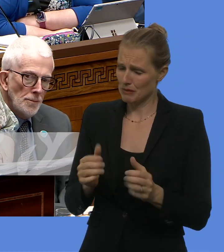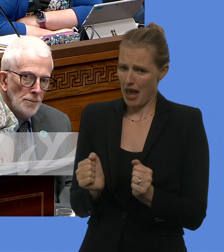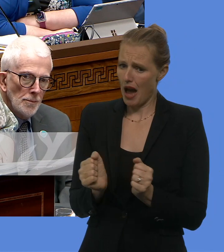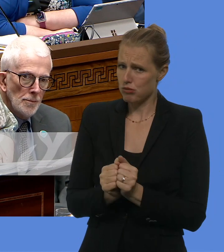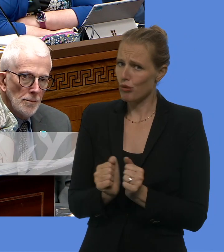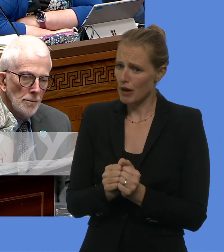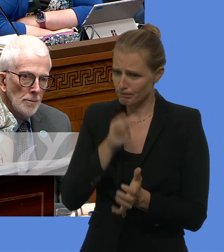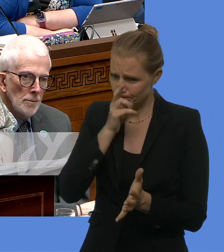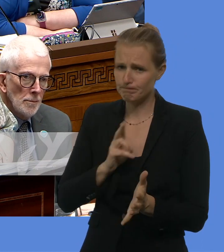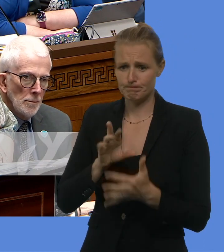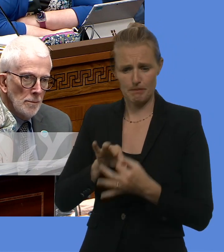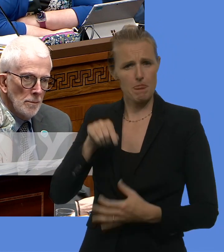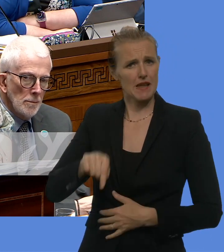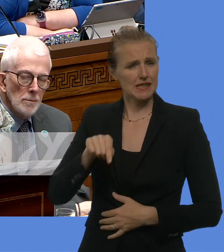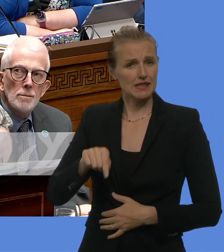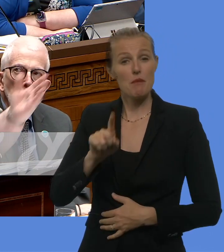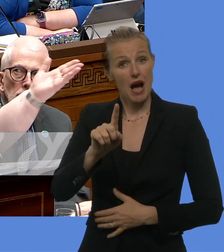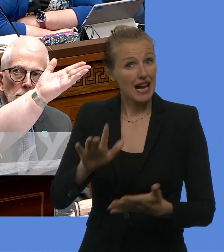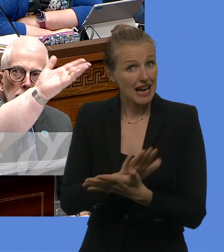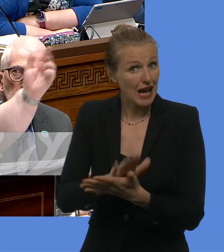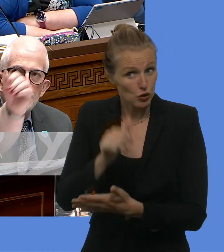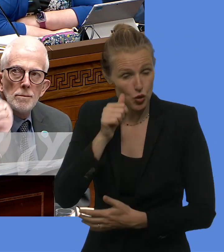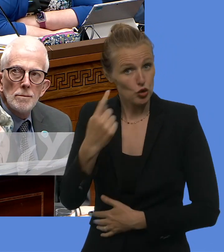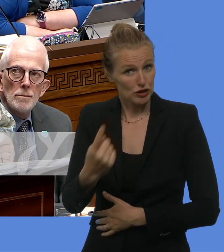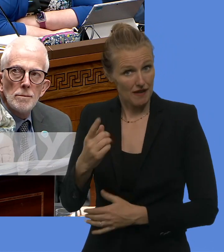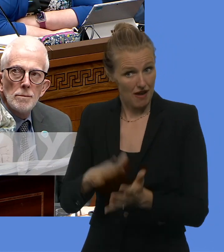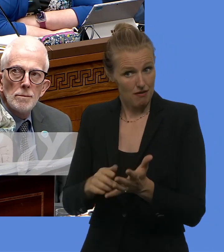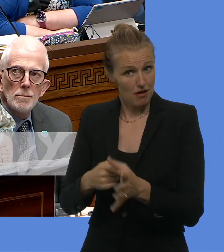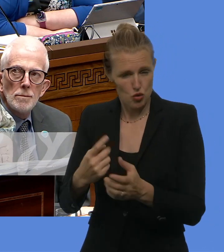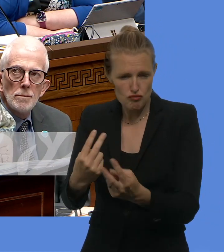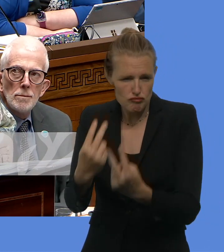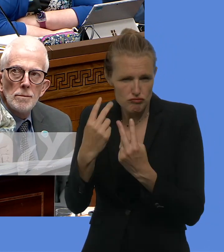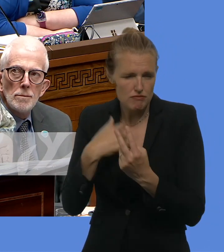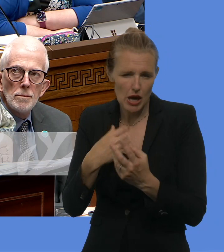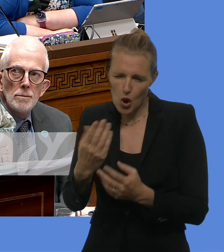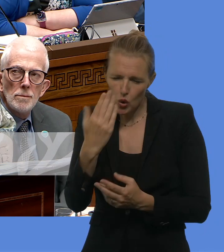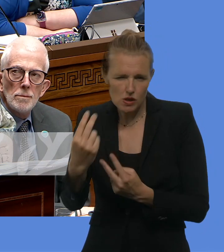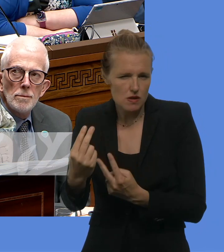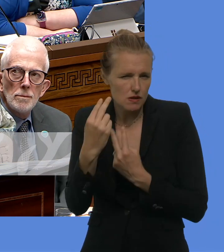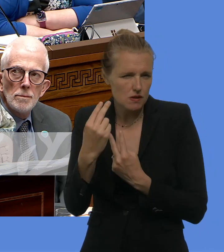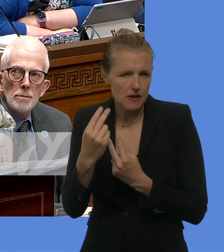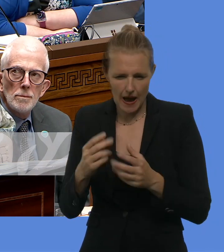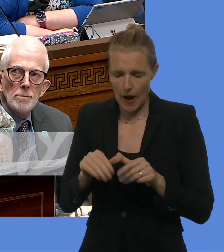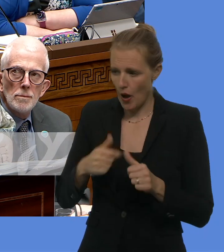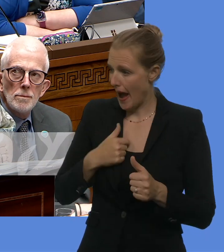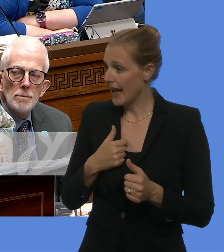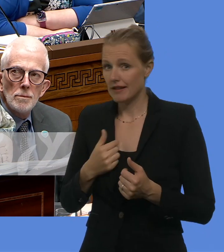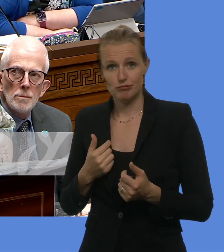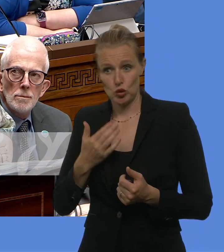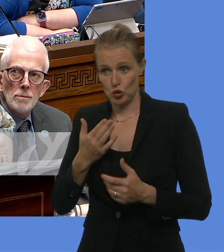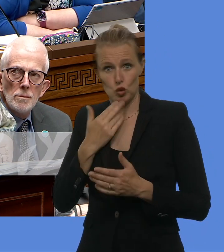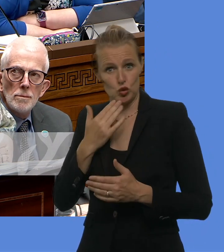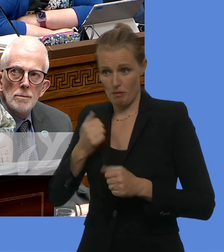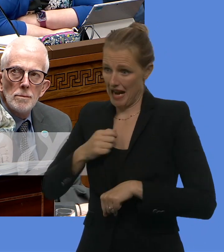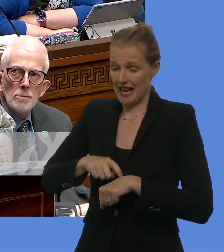appropriateness when it comes to these things. But I am glad to know that the member is watching me so closely in terms of how I spent my time outside the